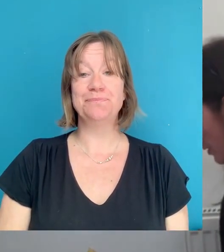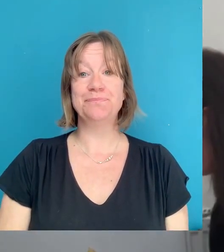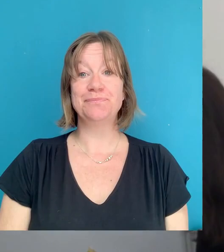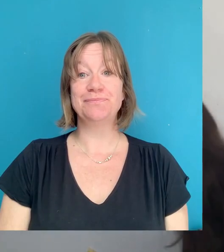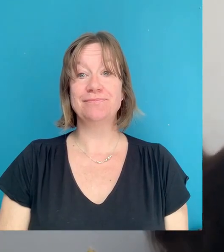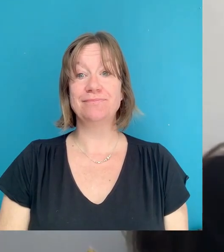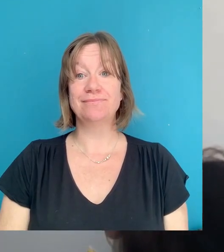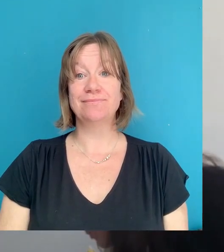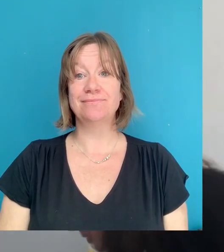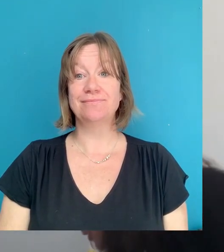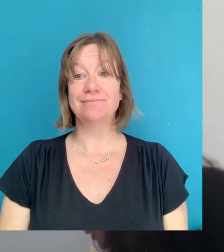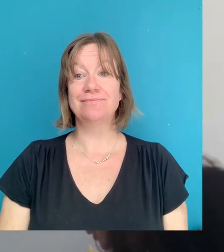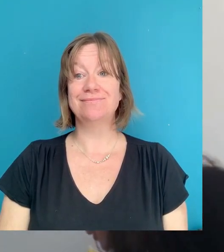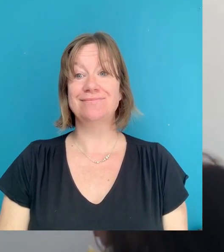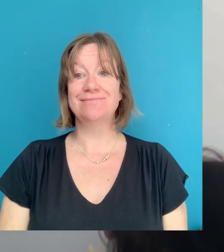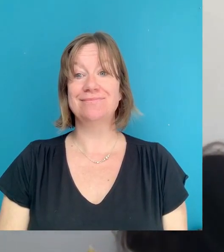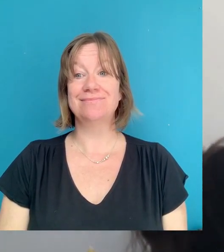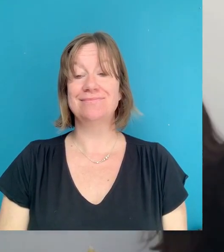Let's